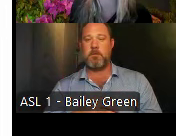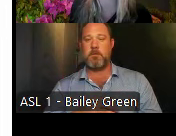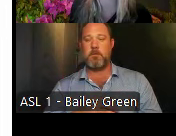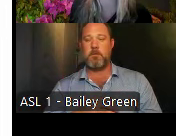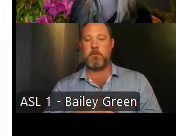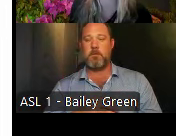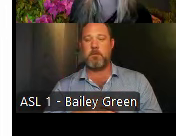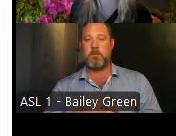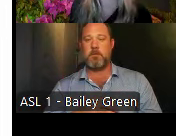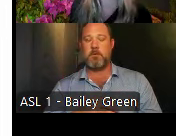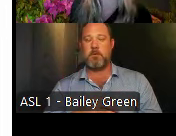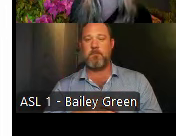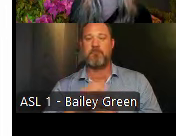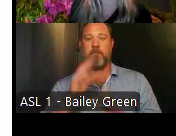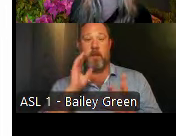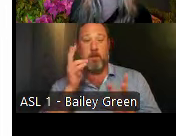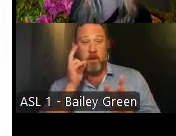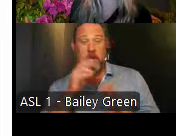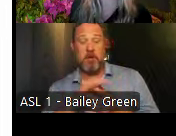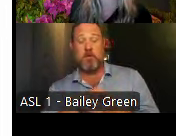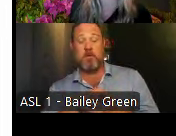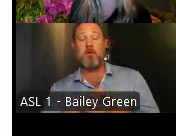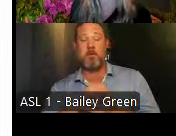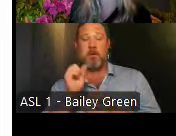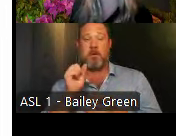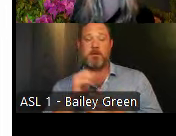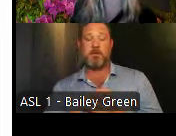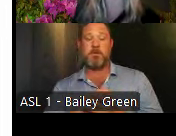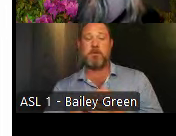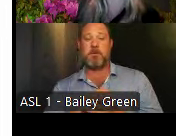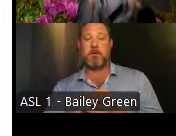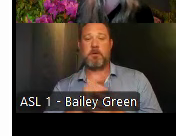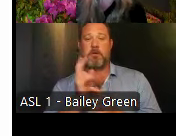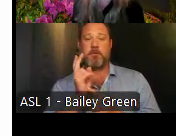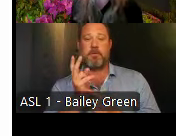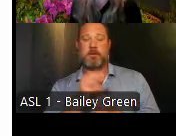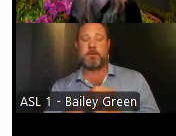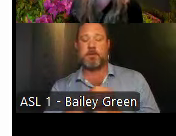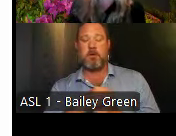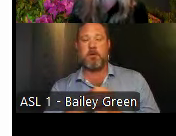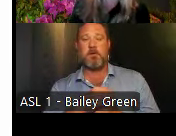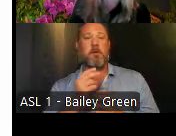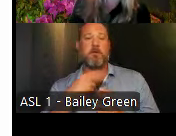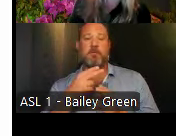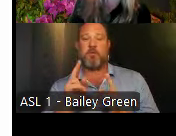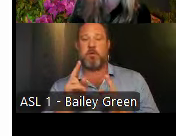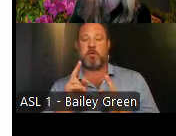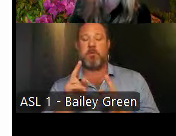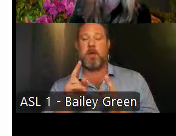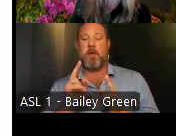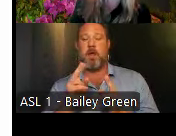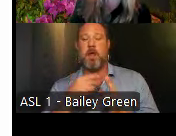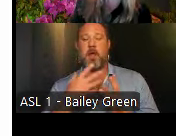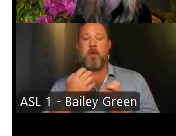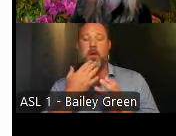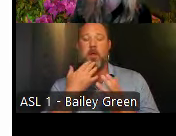as well. Hi, can you hear me? Yes. Hi, Lucy. You have 2 minutes to share your comment. I'll make it short and sweet. First off,